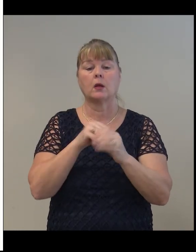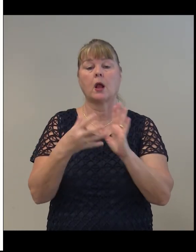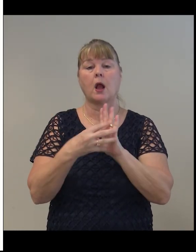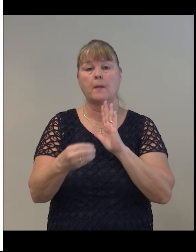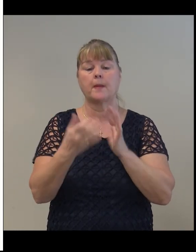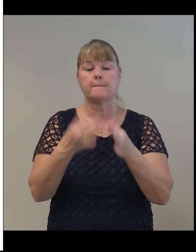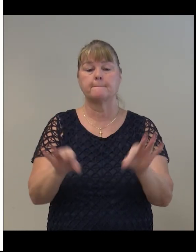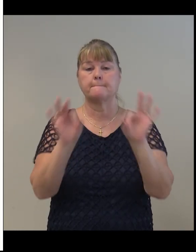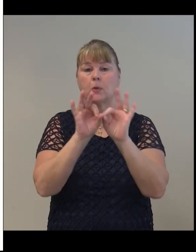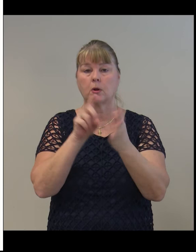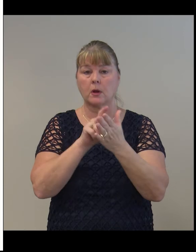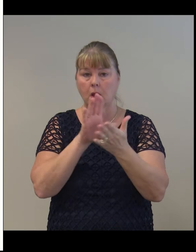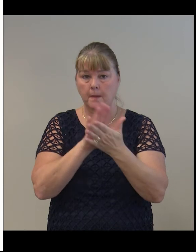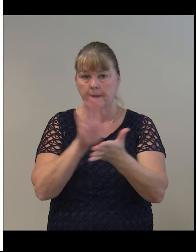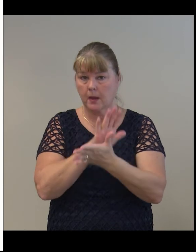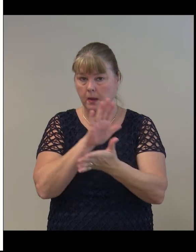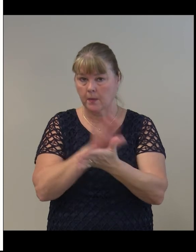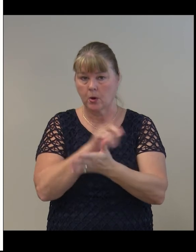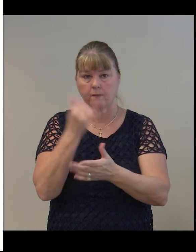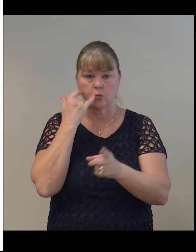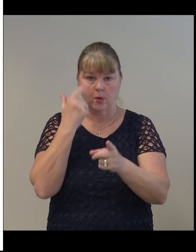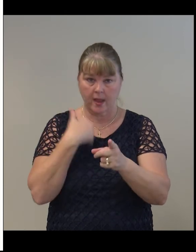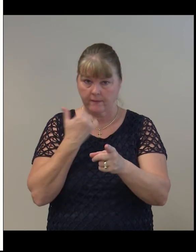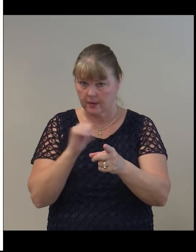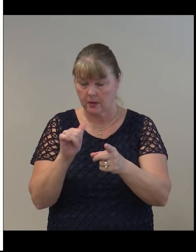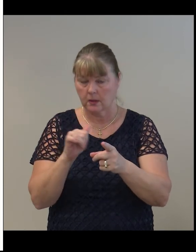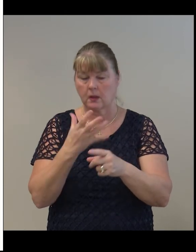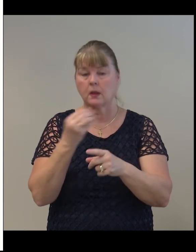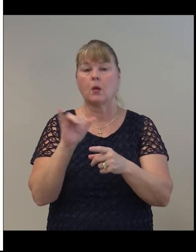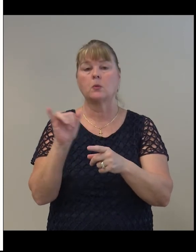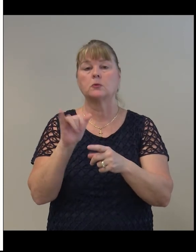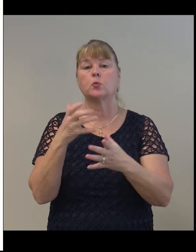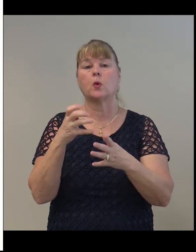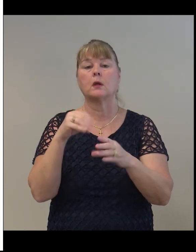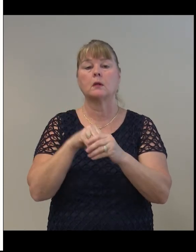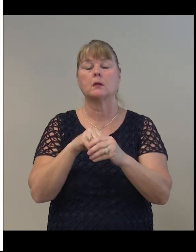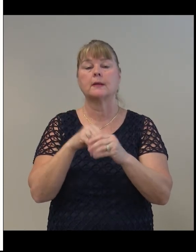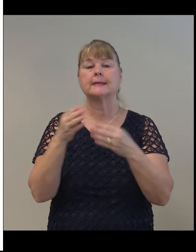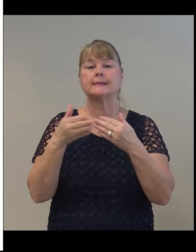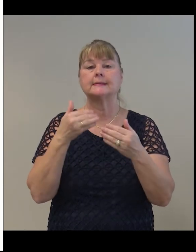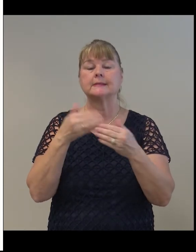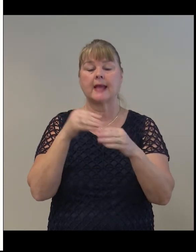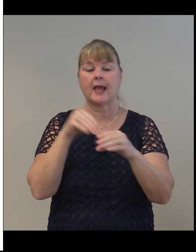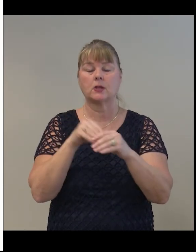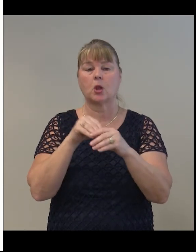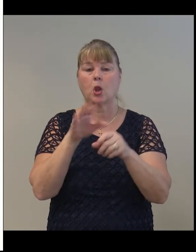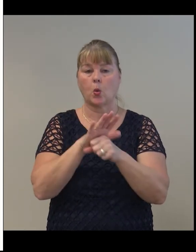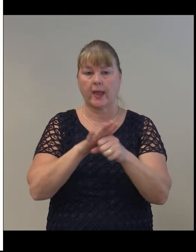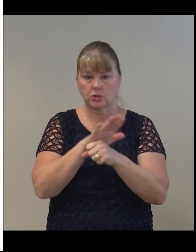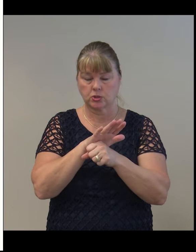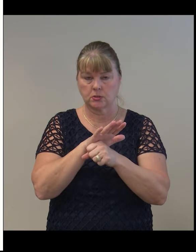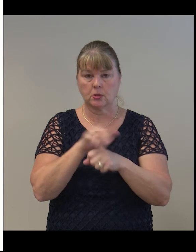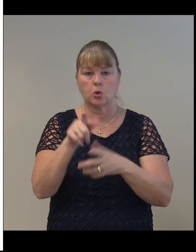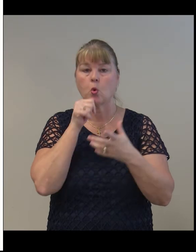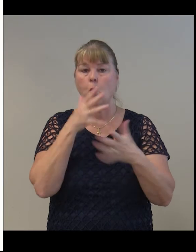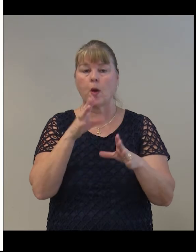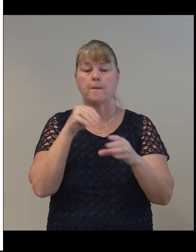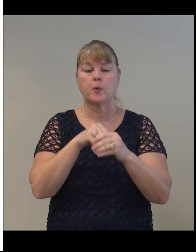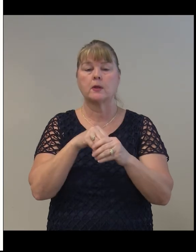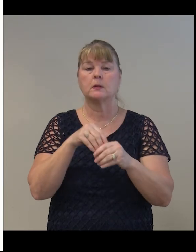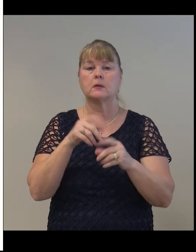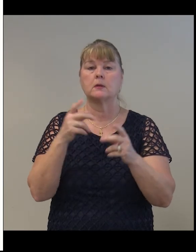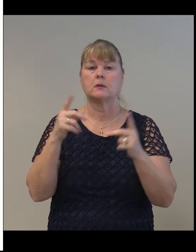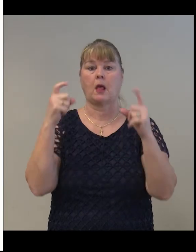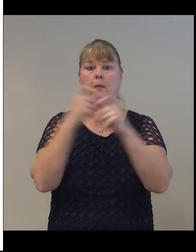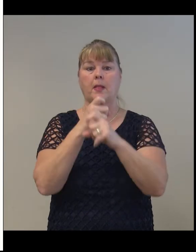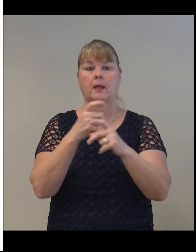include copies of important documentation if you've got them. And then you want to store it in an easy-to-access location. You don't want to